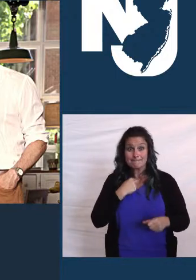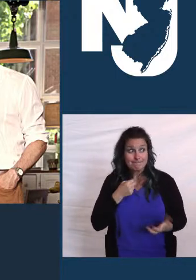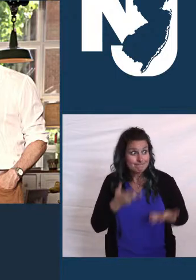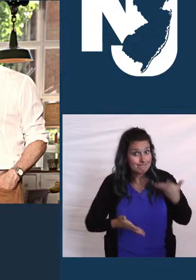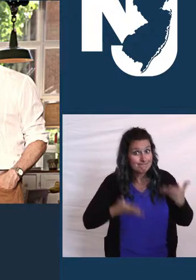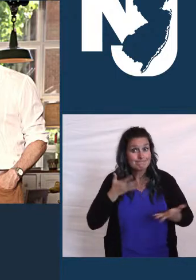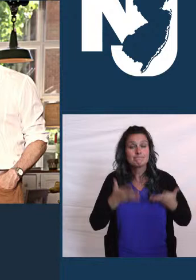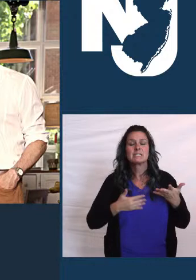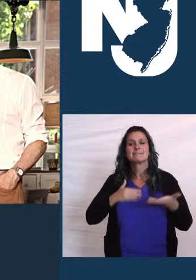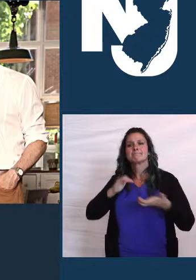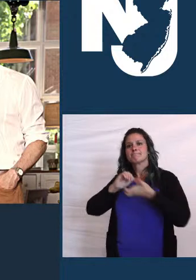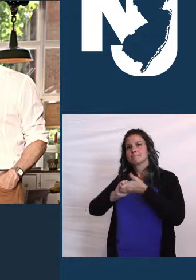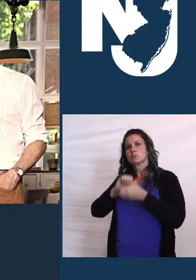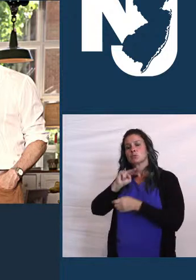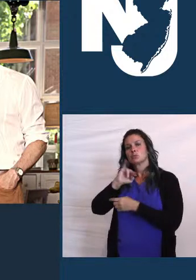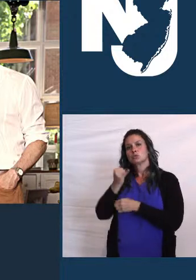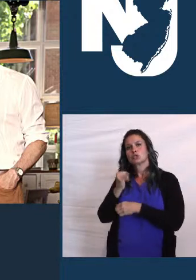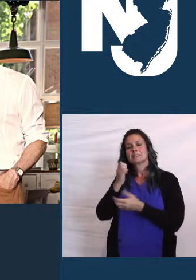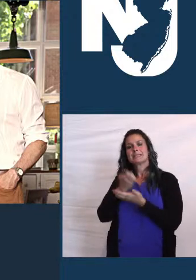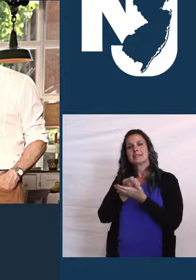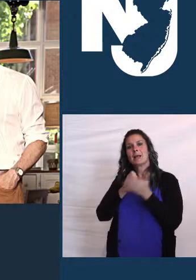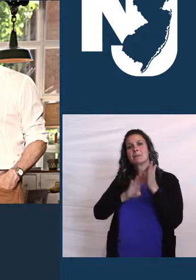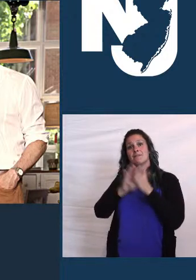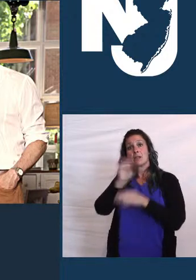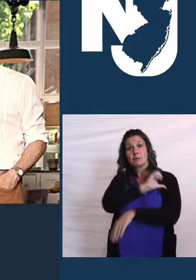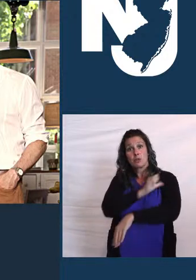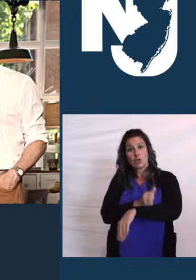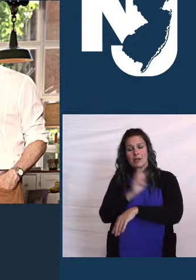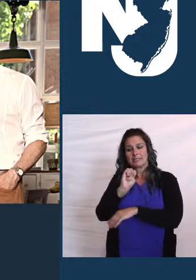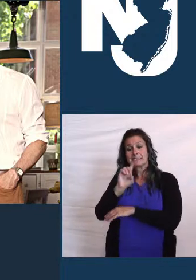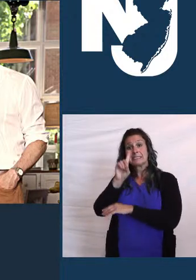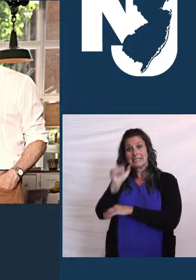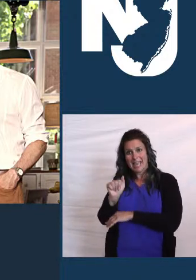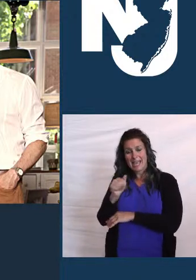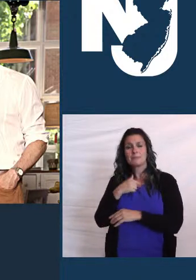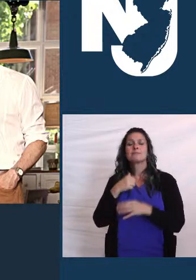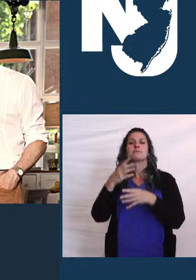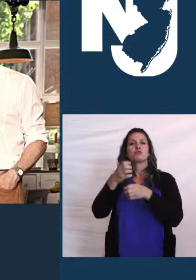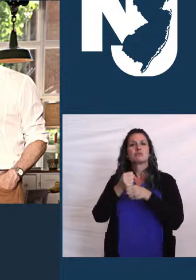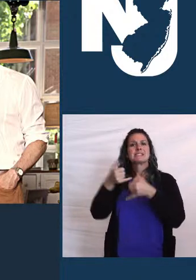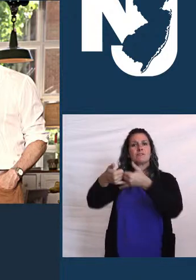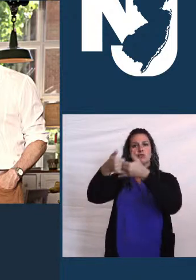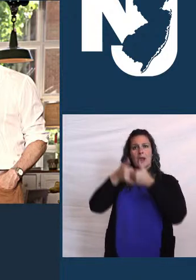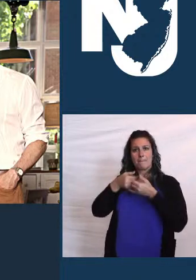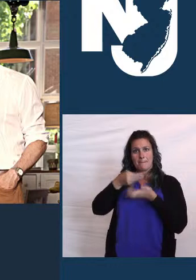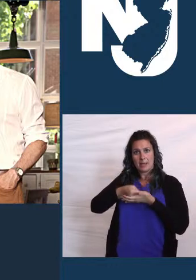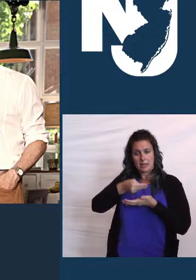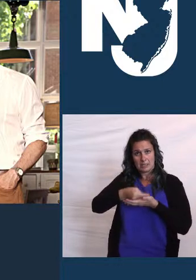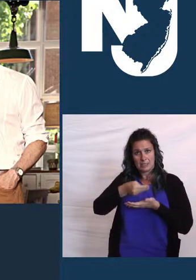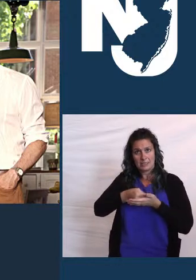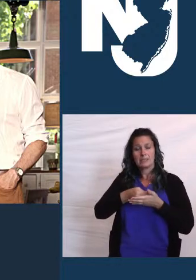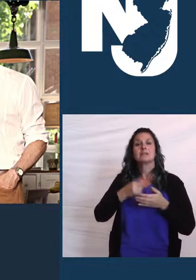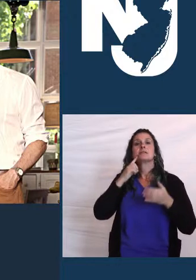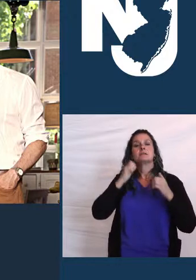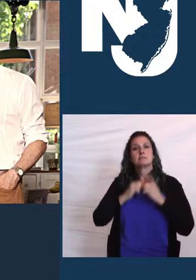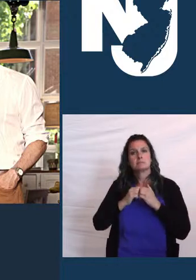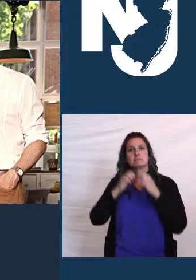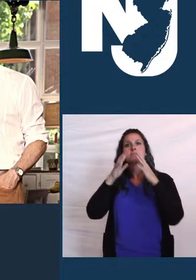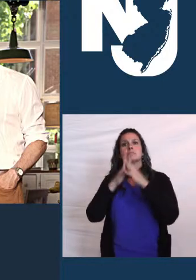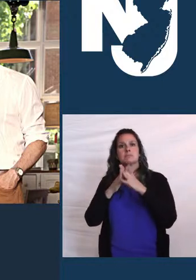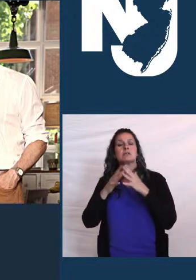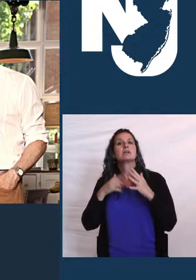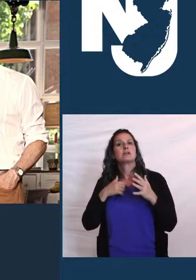Economic Development Authority, securing the grant funding they needed to expand their warehouse and staging area into a recently